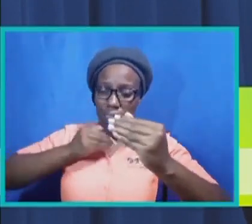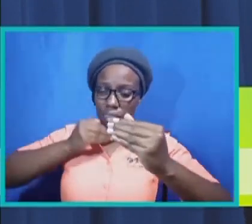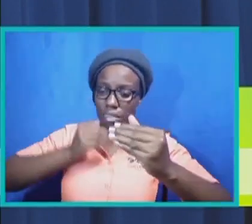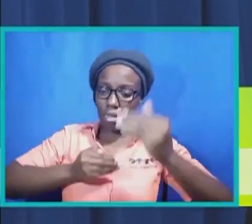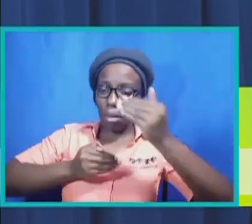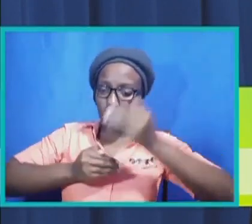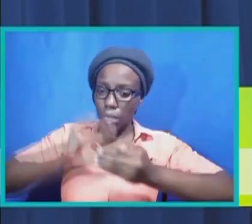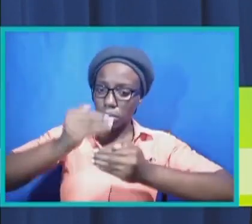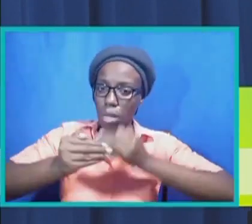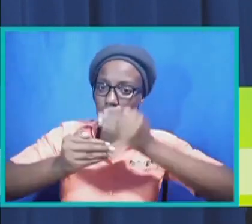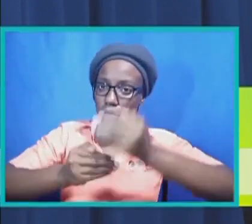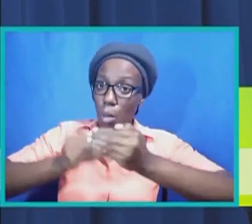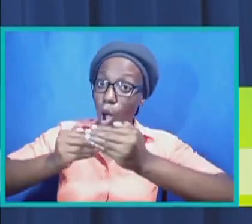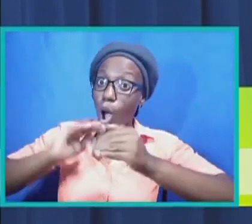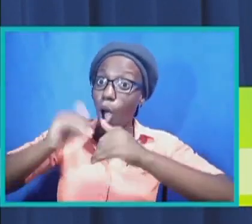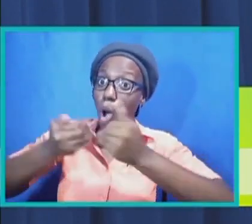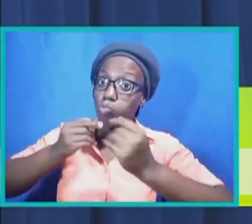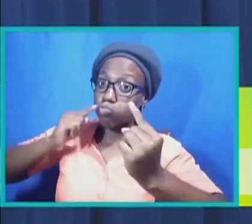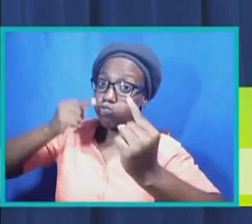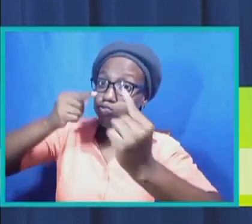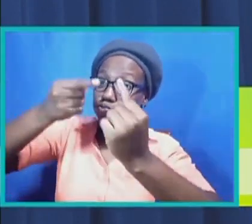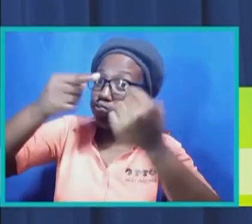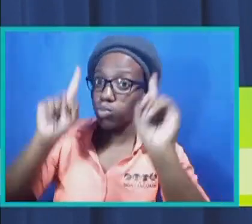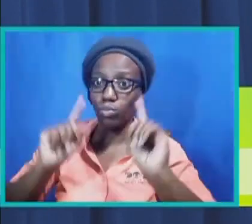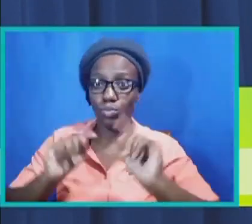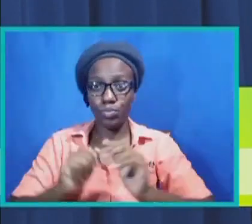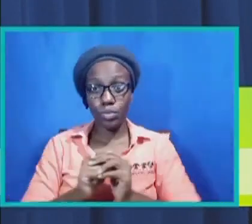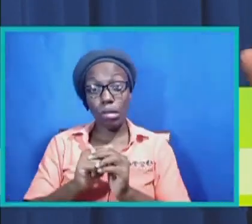If that means training more